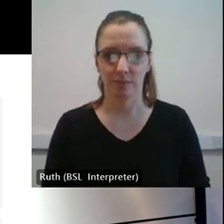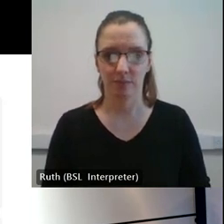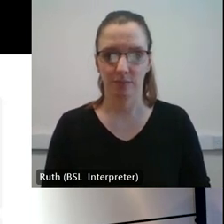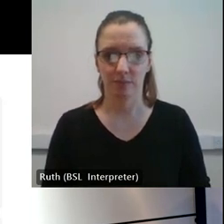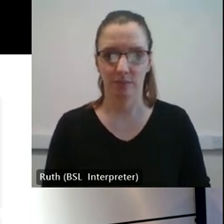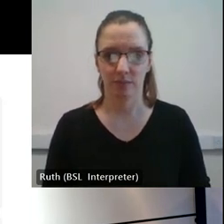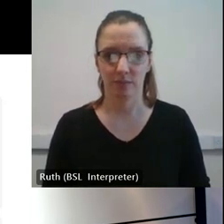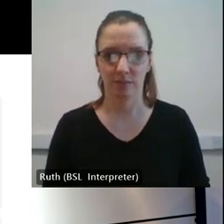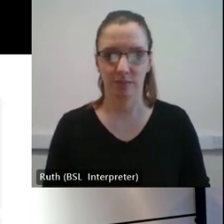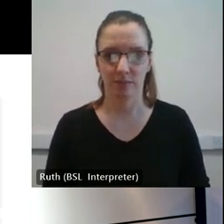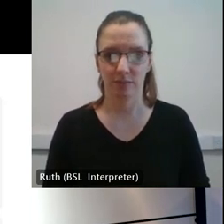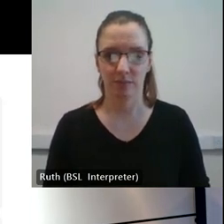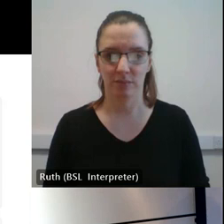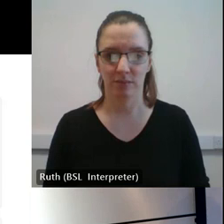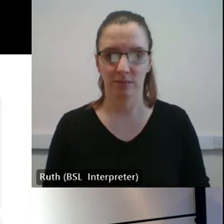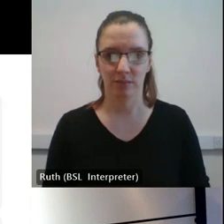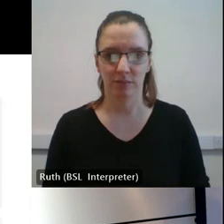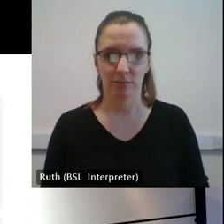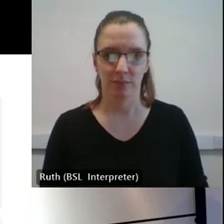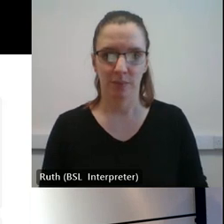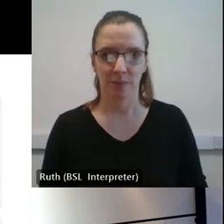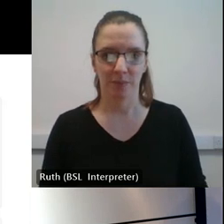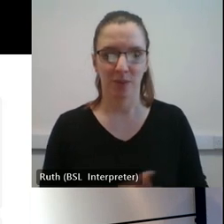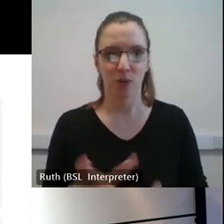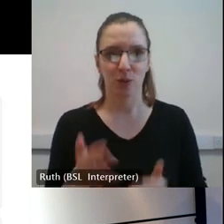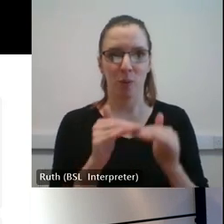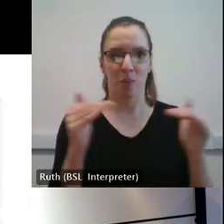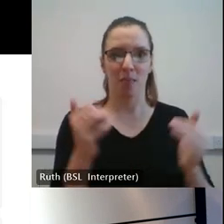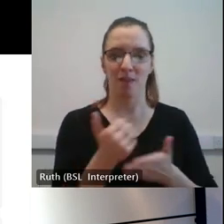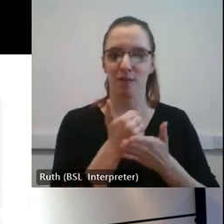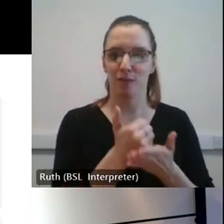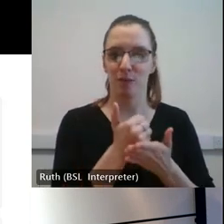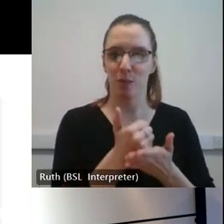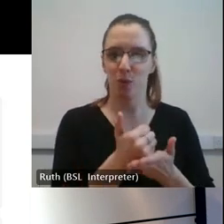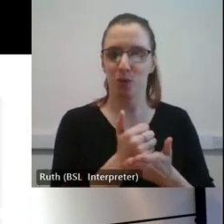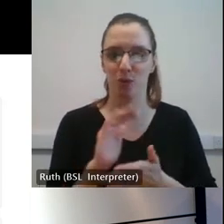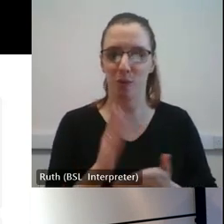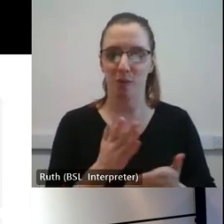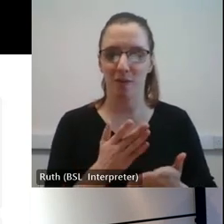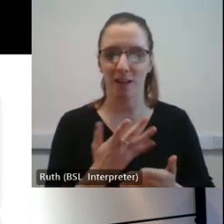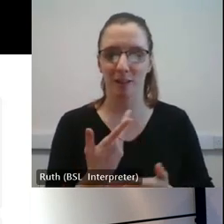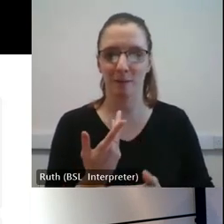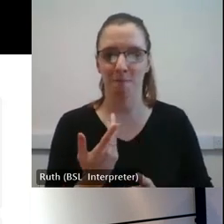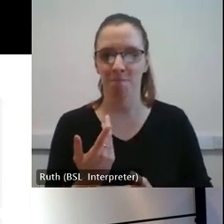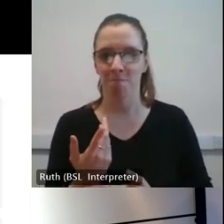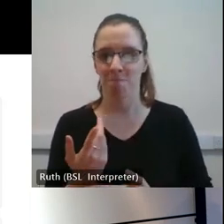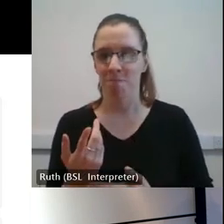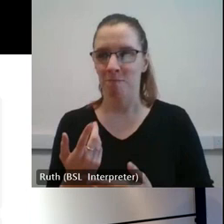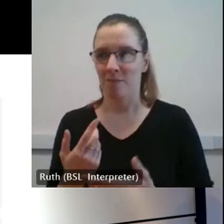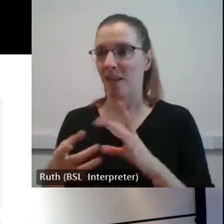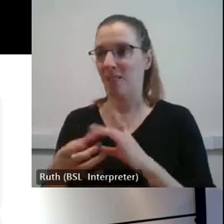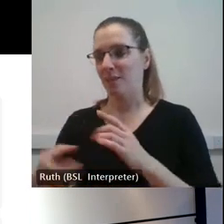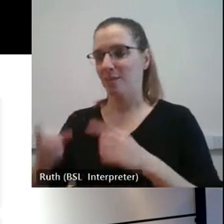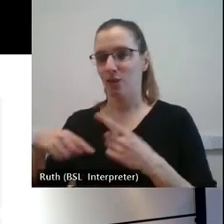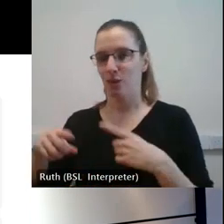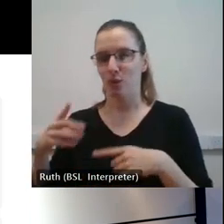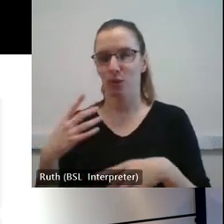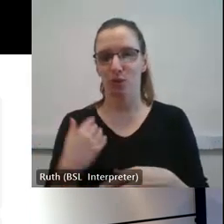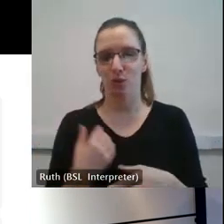it's looking at realistically, you know, the level of support that you can provide. And this comes down to, you know,